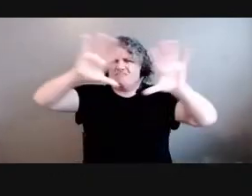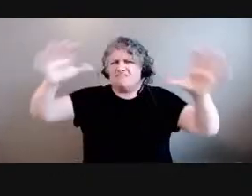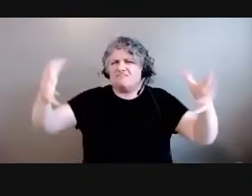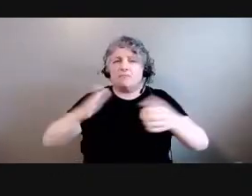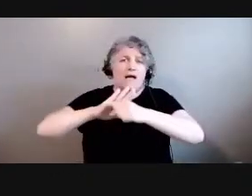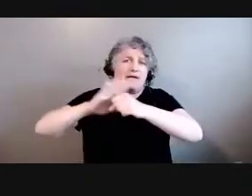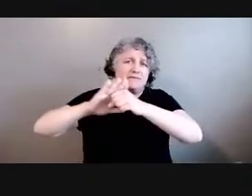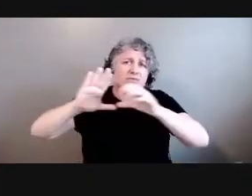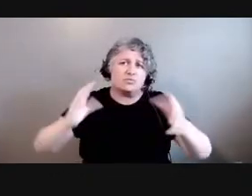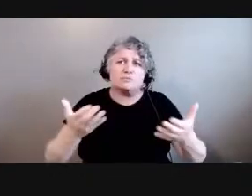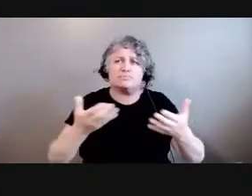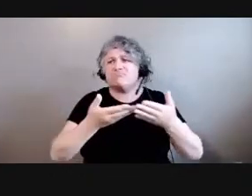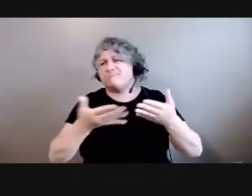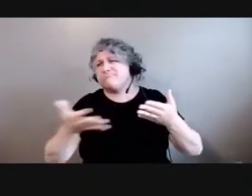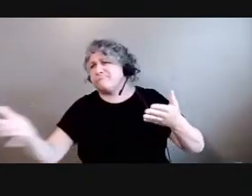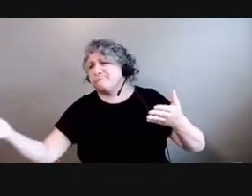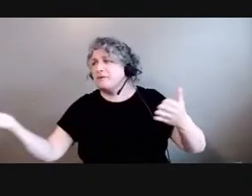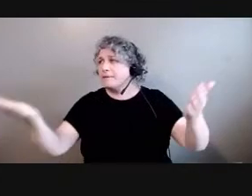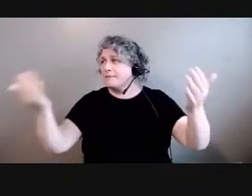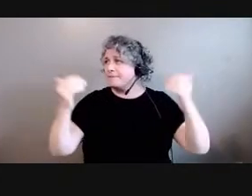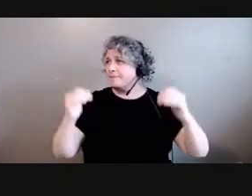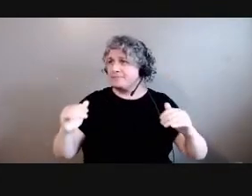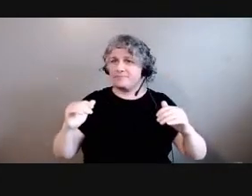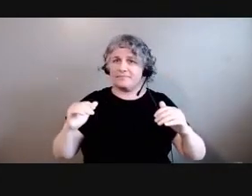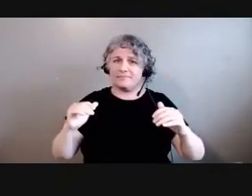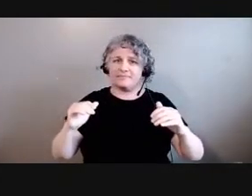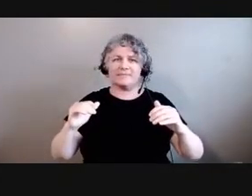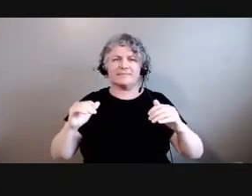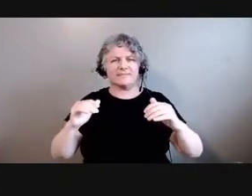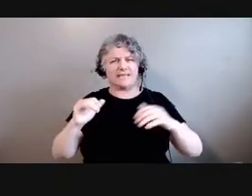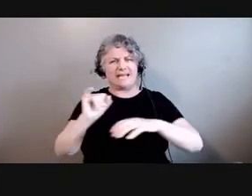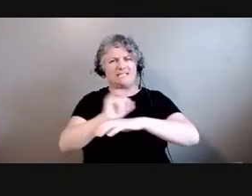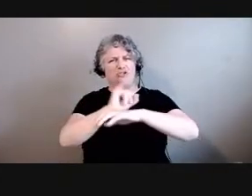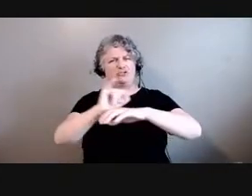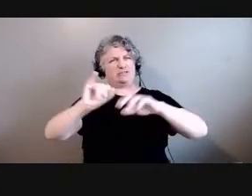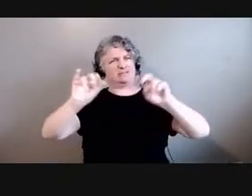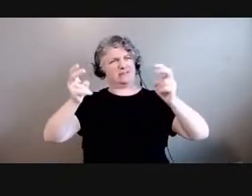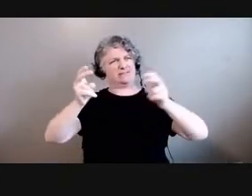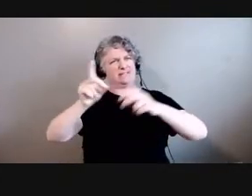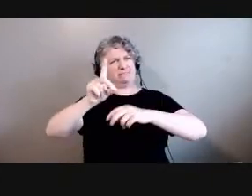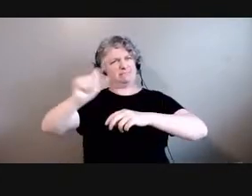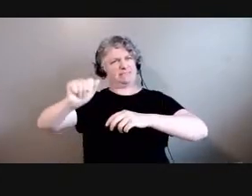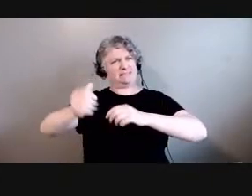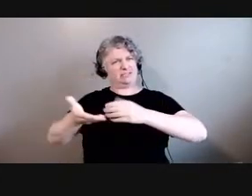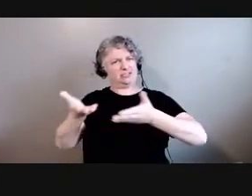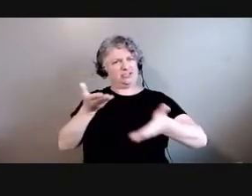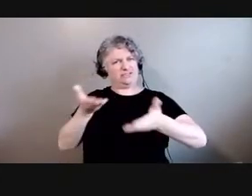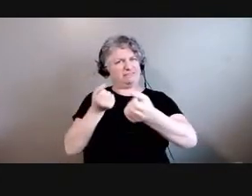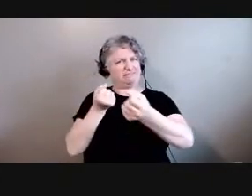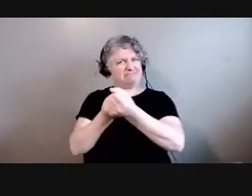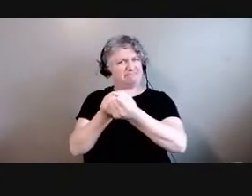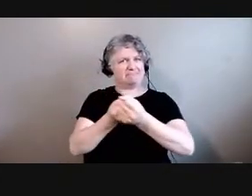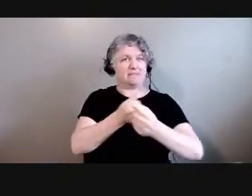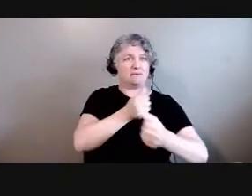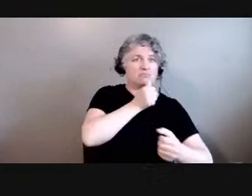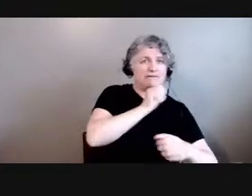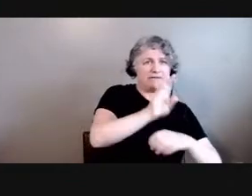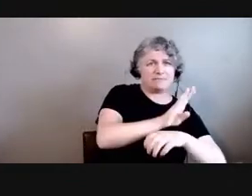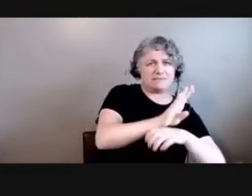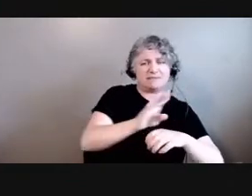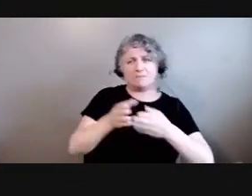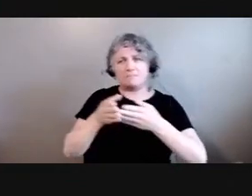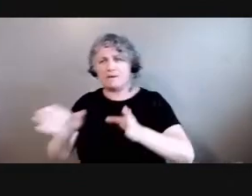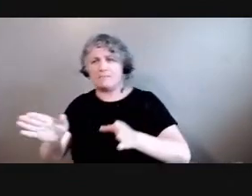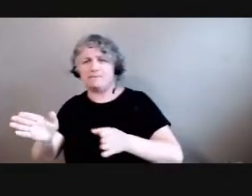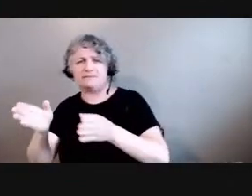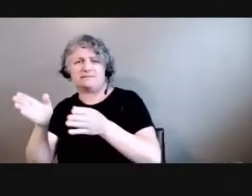advocacy groups. It includes the machinery of how the private sector and the public sector think and talk about